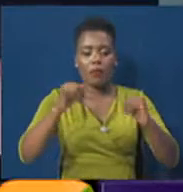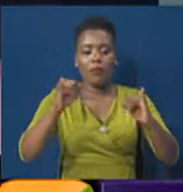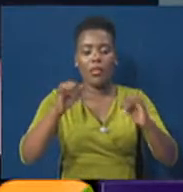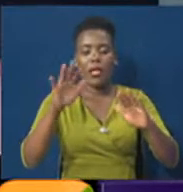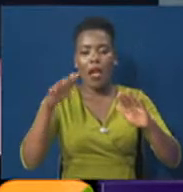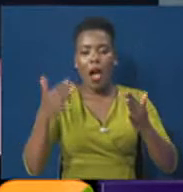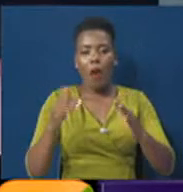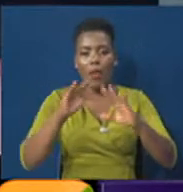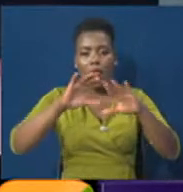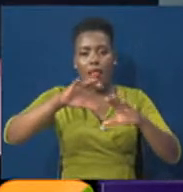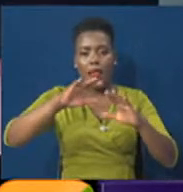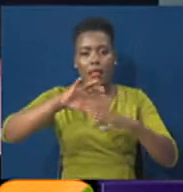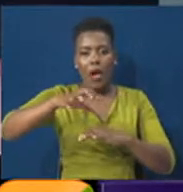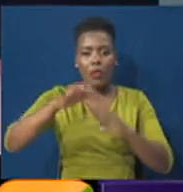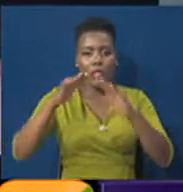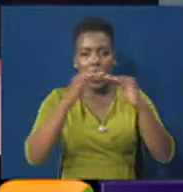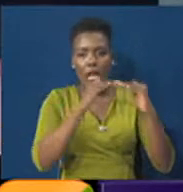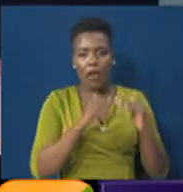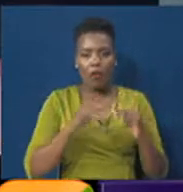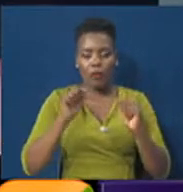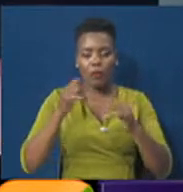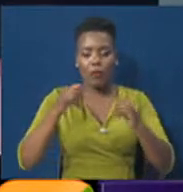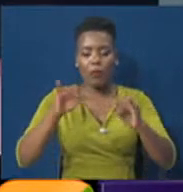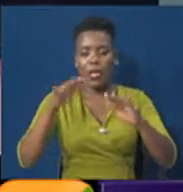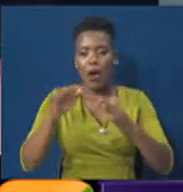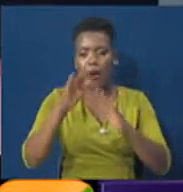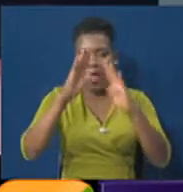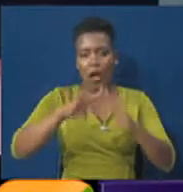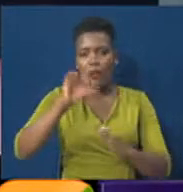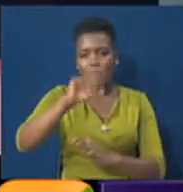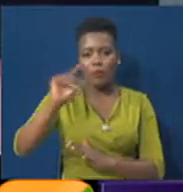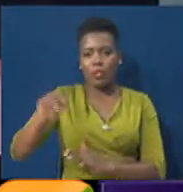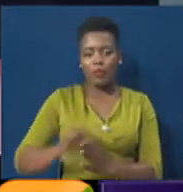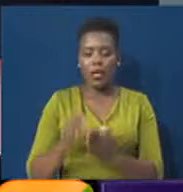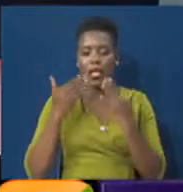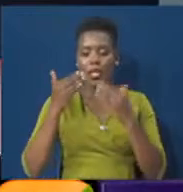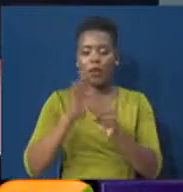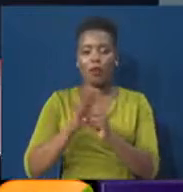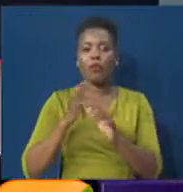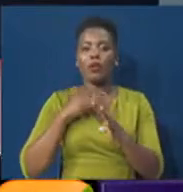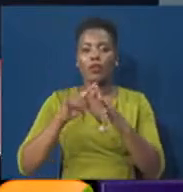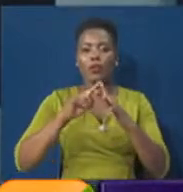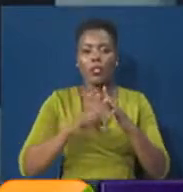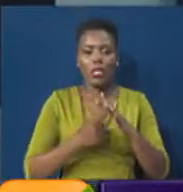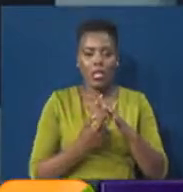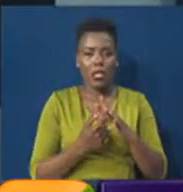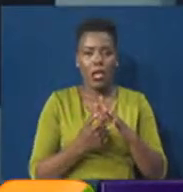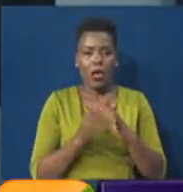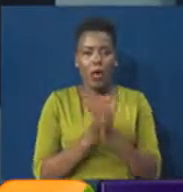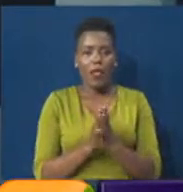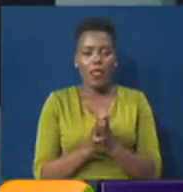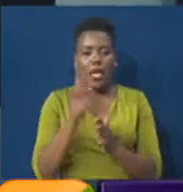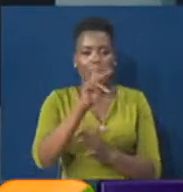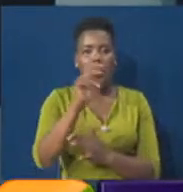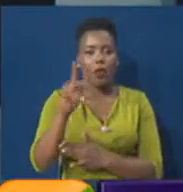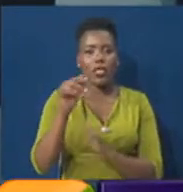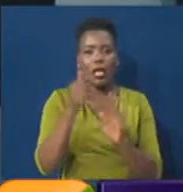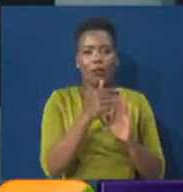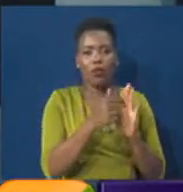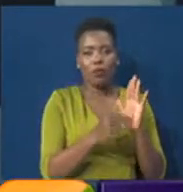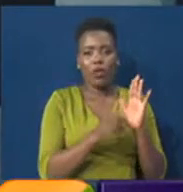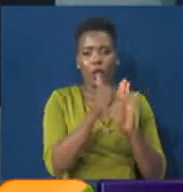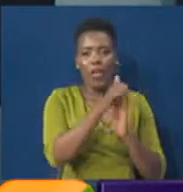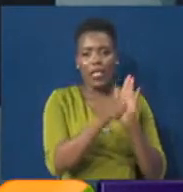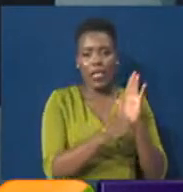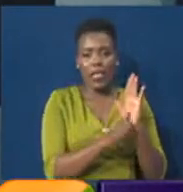county level. Nimrod Sam, over to you. Thank you, Vicky, for that. Let's start by setting the stage because the Kenya Kwanza Manifesto,